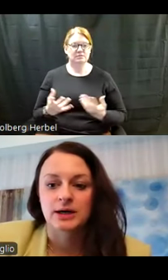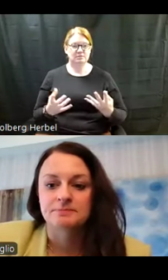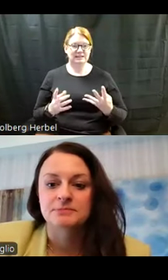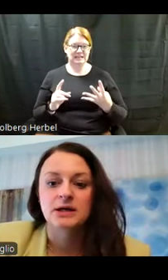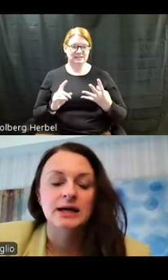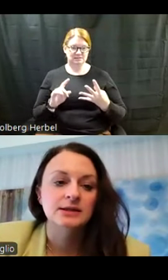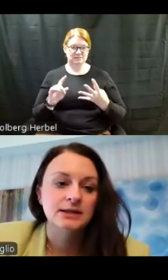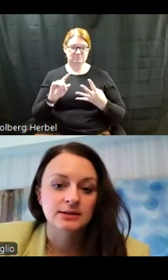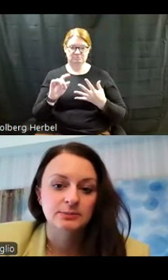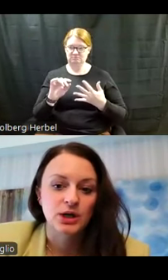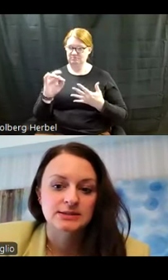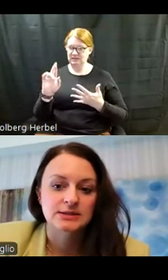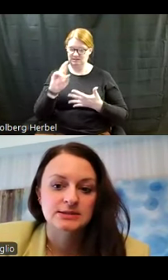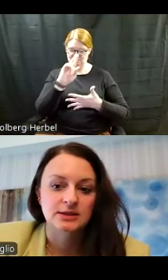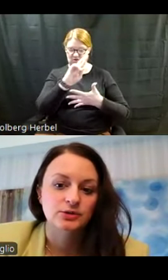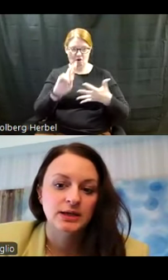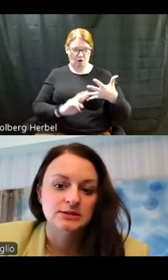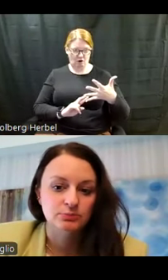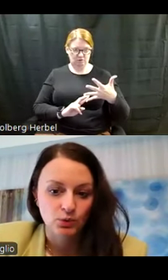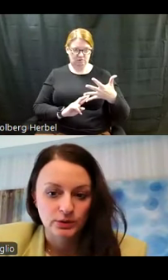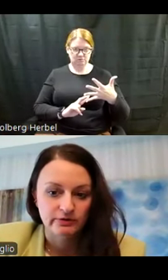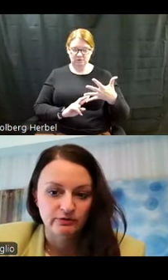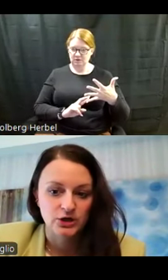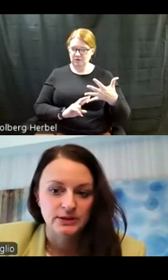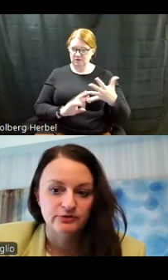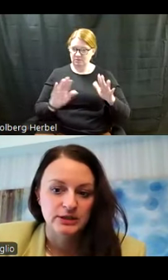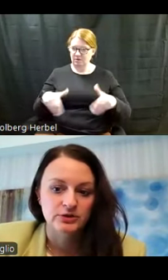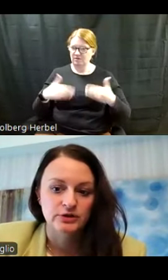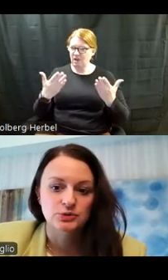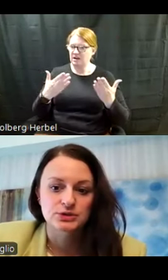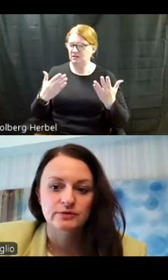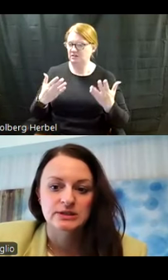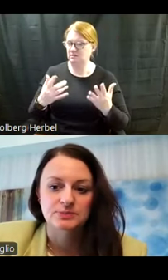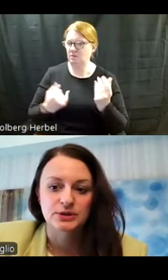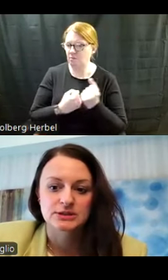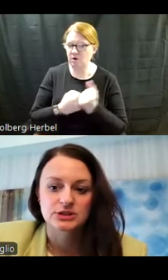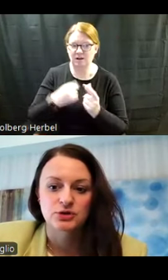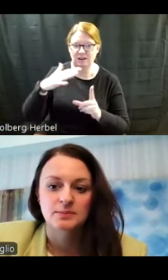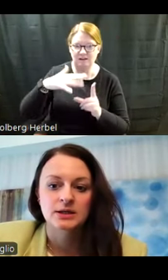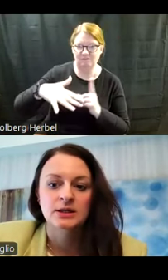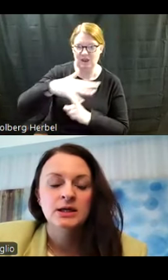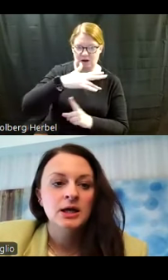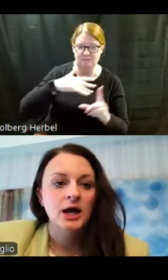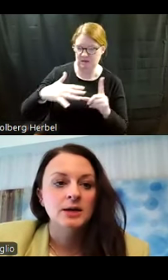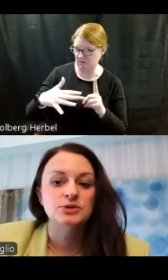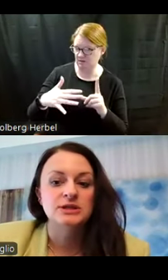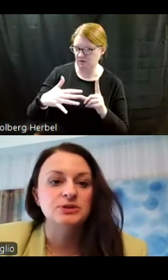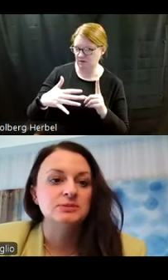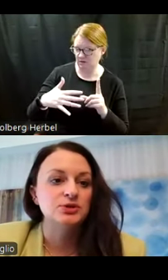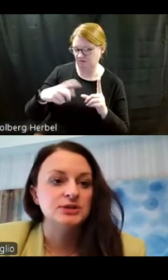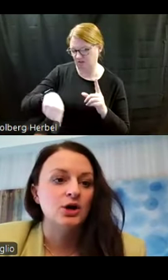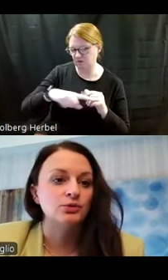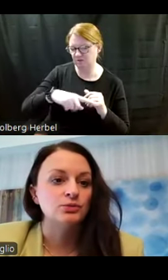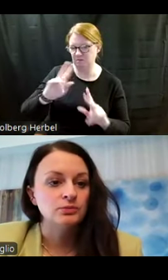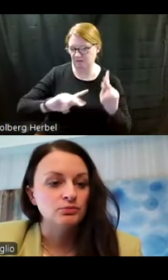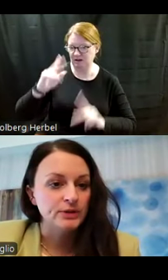to guide the healing process and create a supportive environment for individuals who have experienced trauma. So these